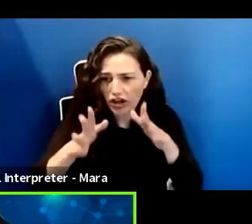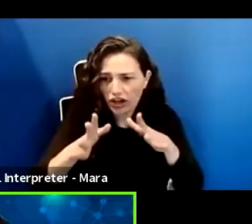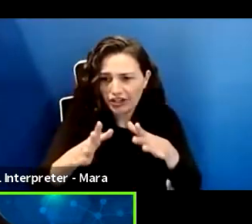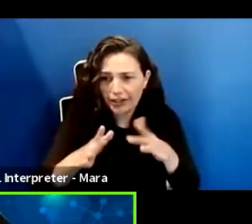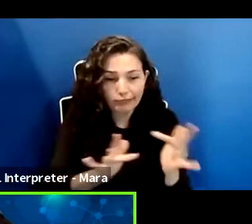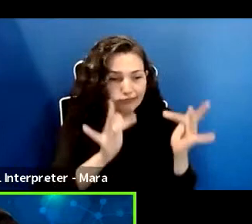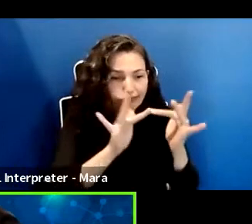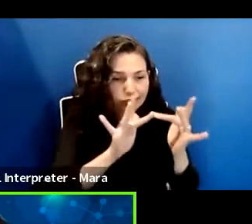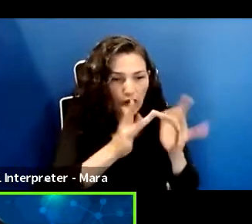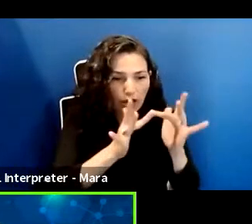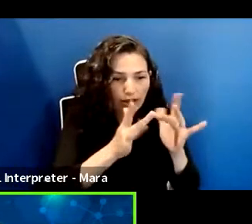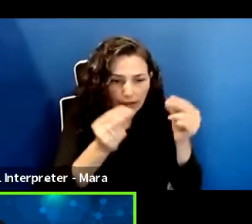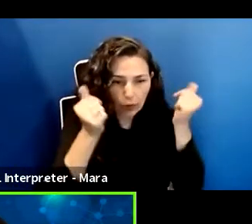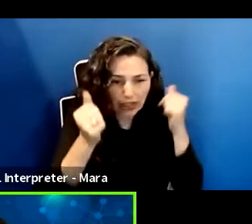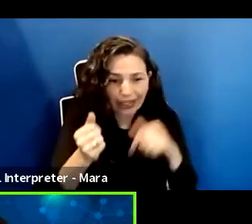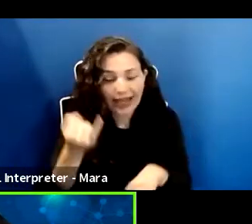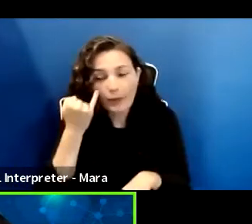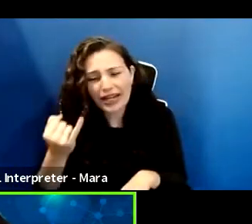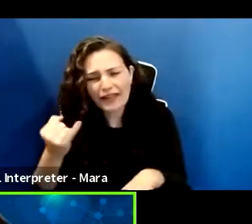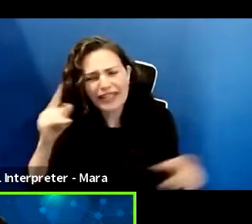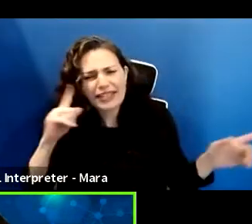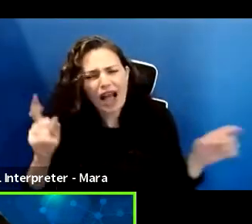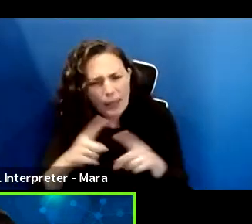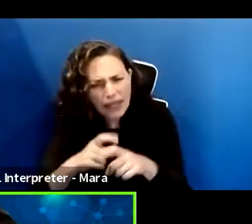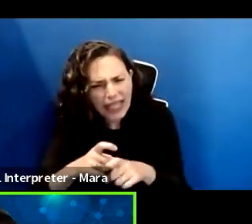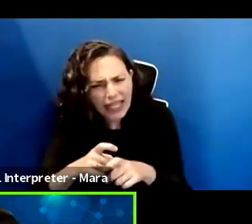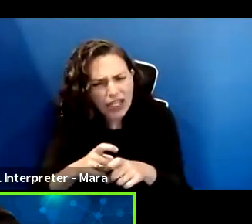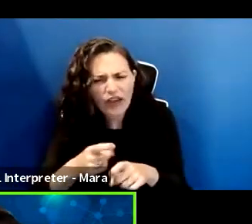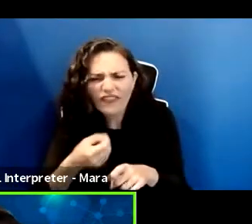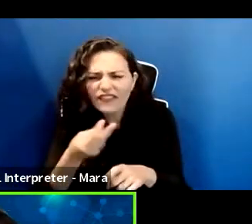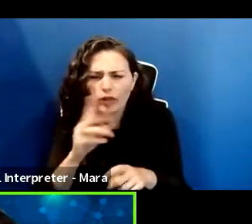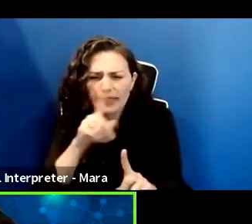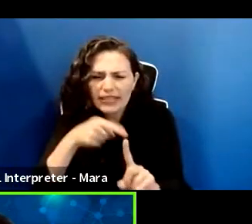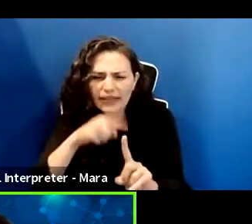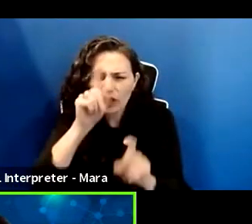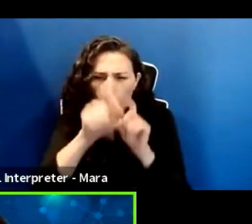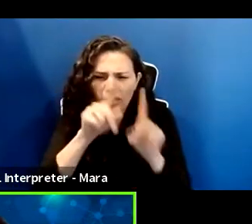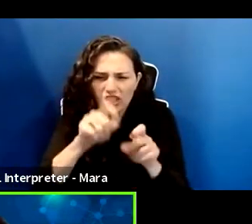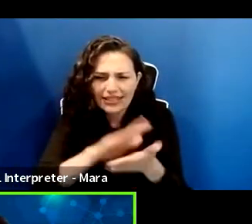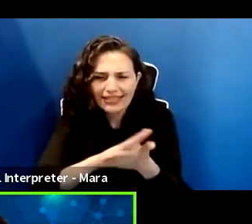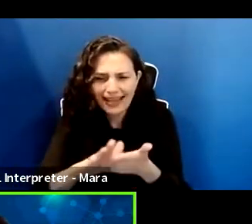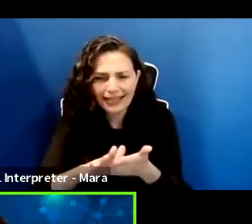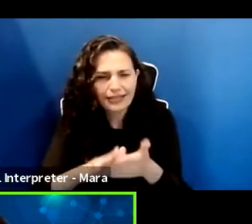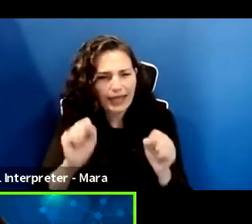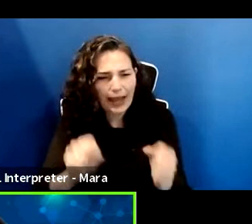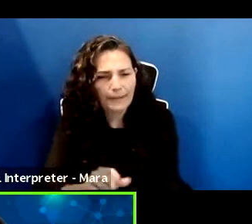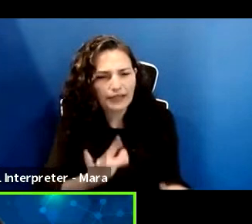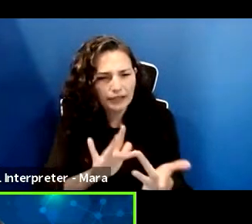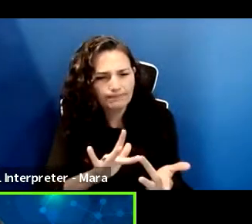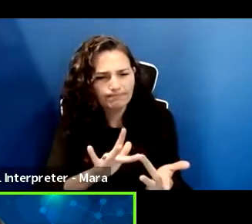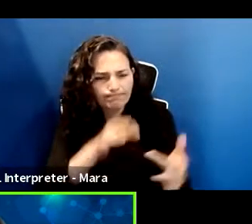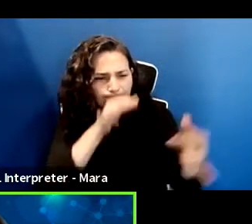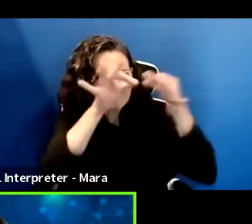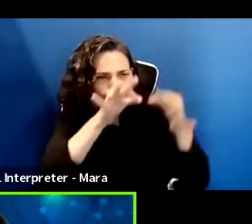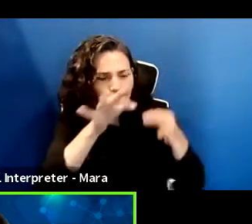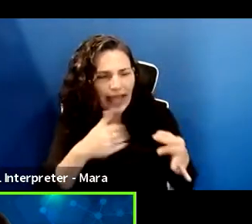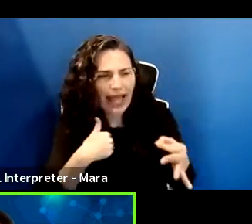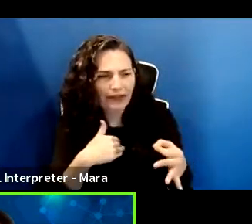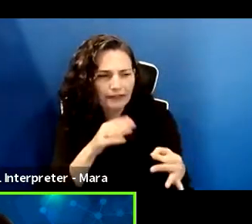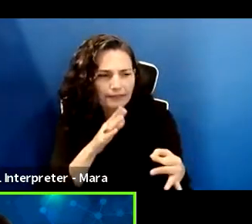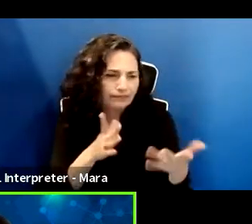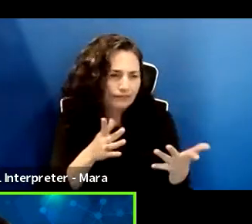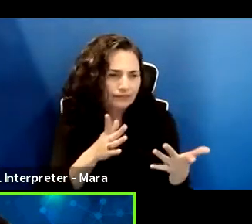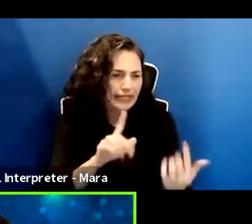little more complex, or we need to sort of walk through the nuances of it. So that's terrific. So questions